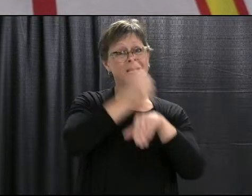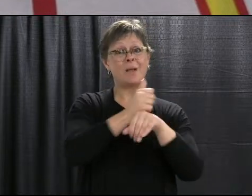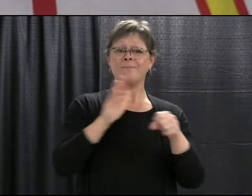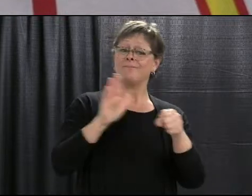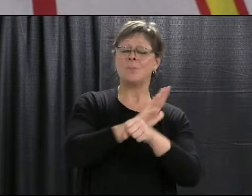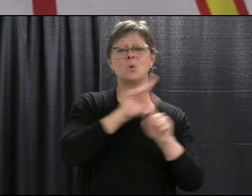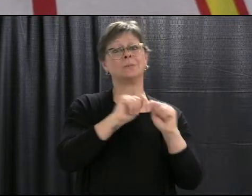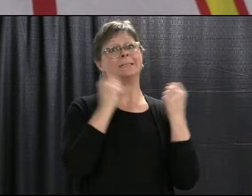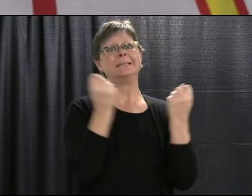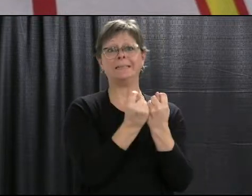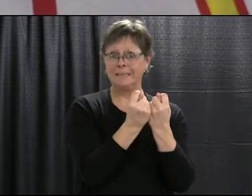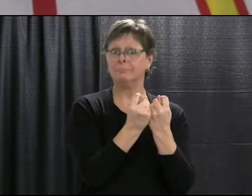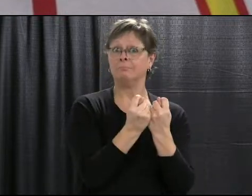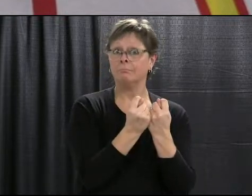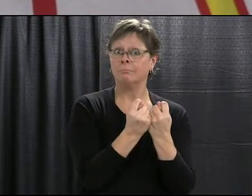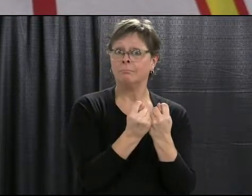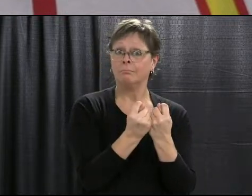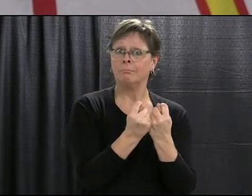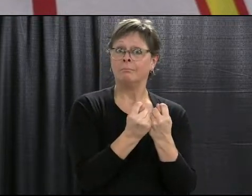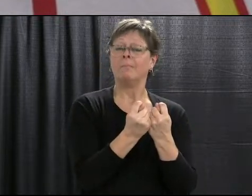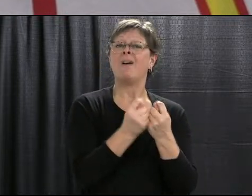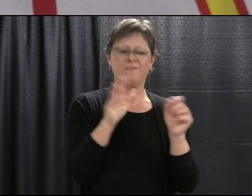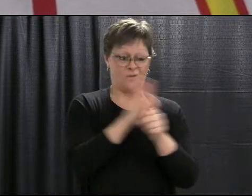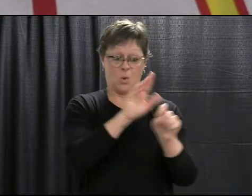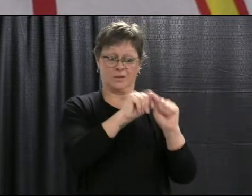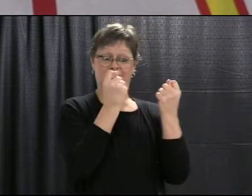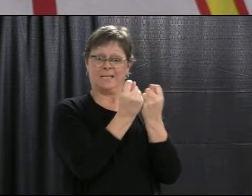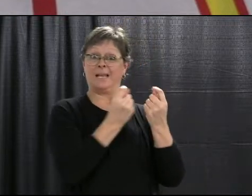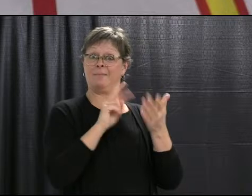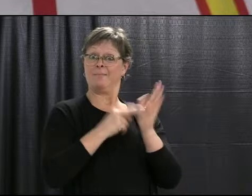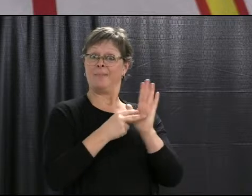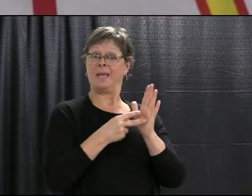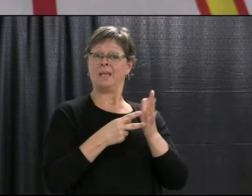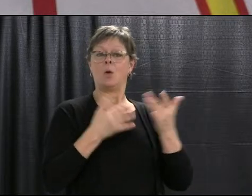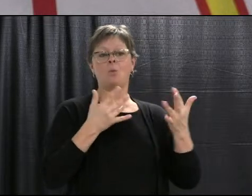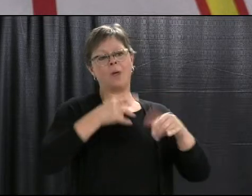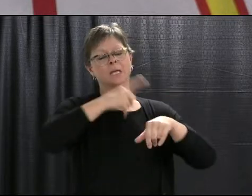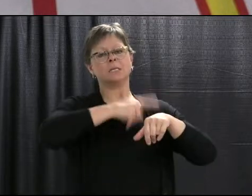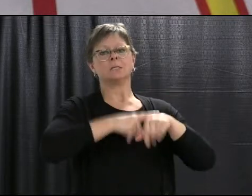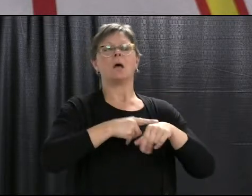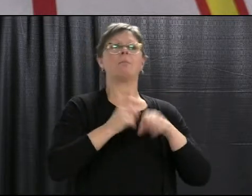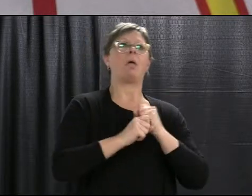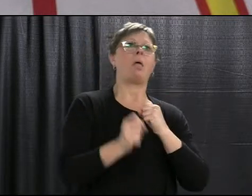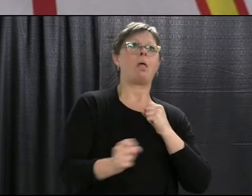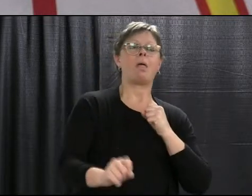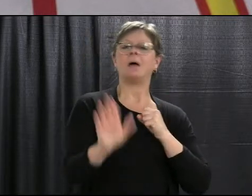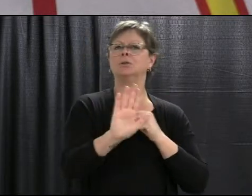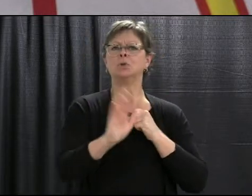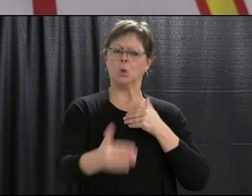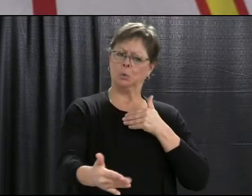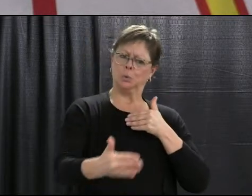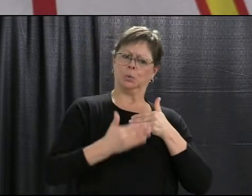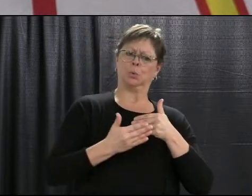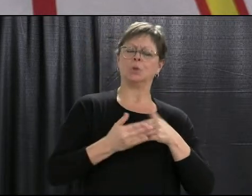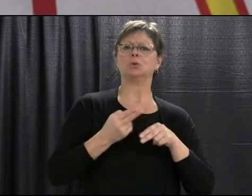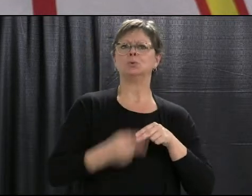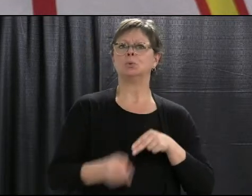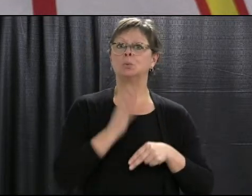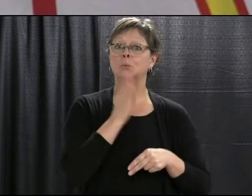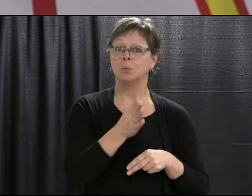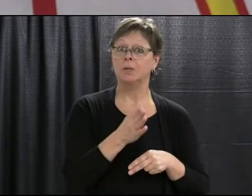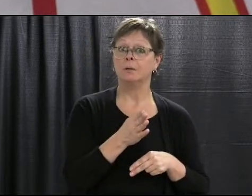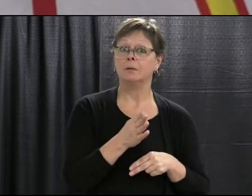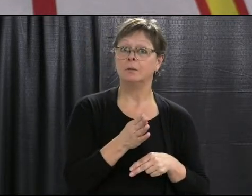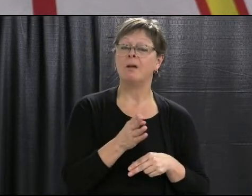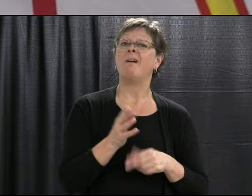to shorter wait times once the institute is built. We've been able to stop the